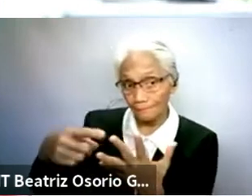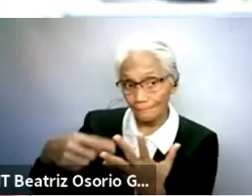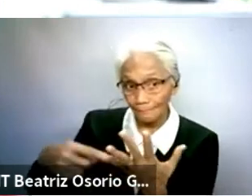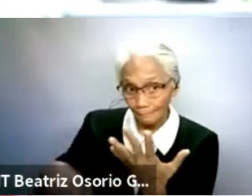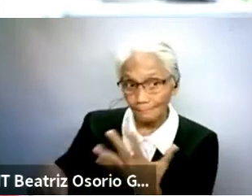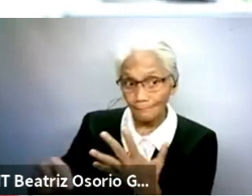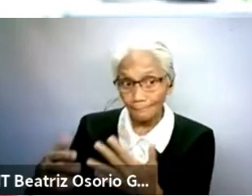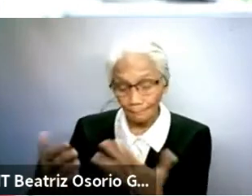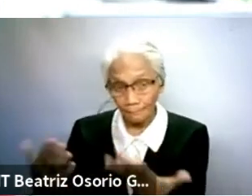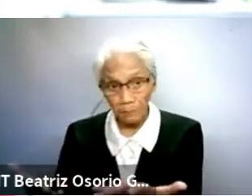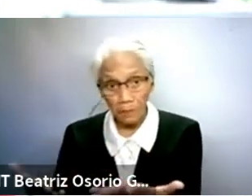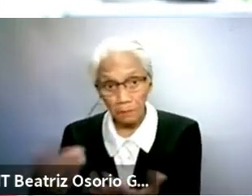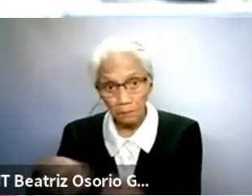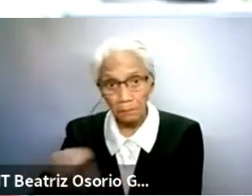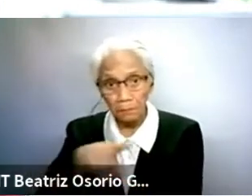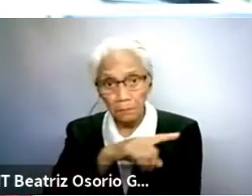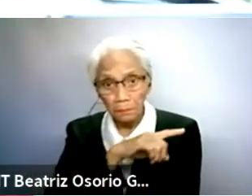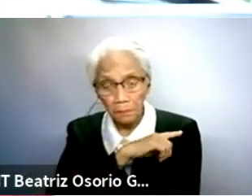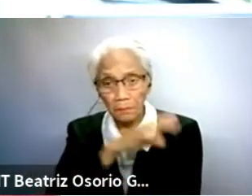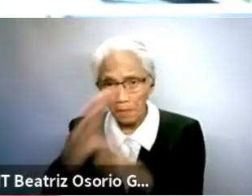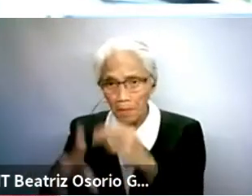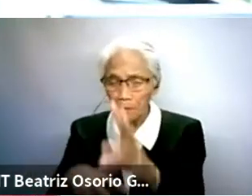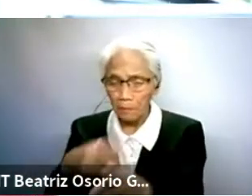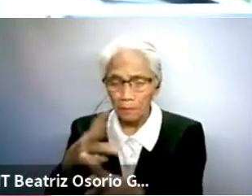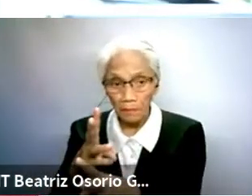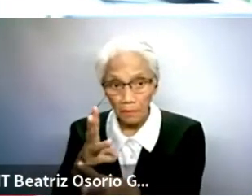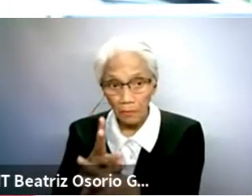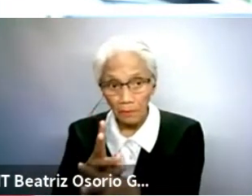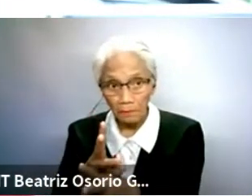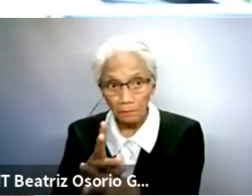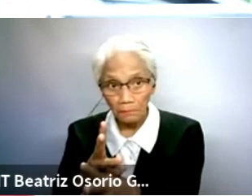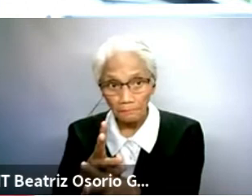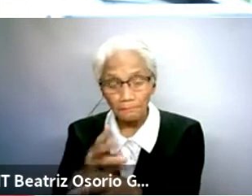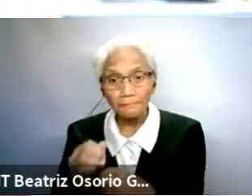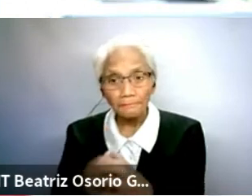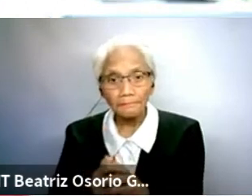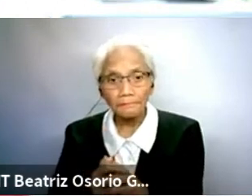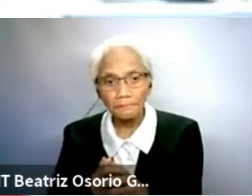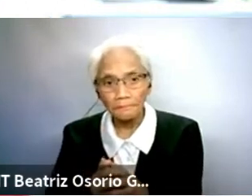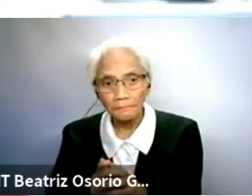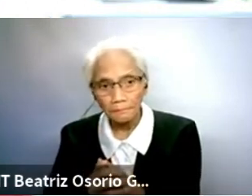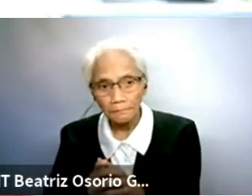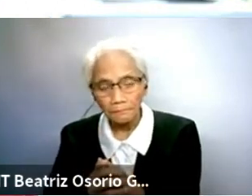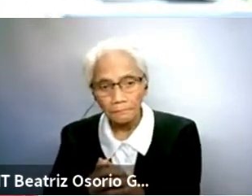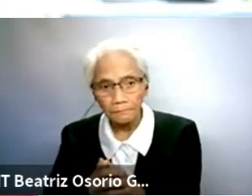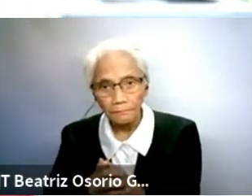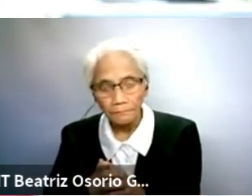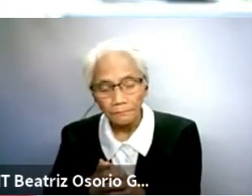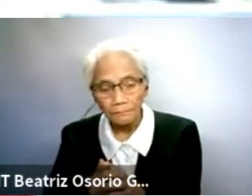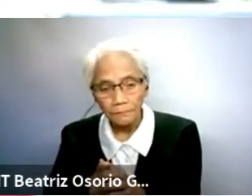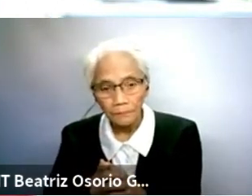among us and around the world, I believe we can make better use of the general comment.